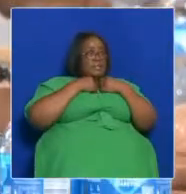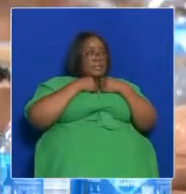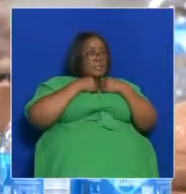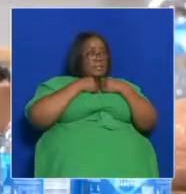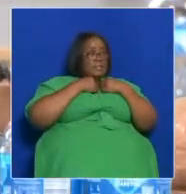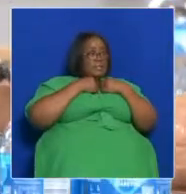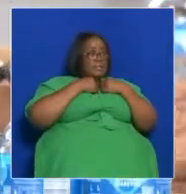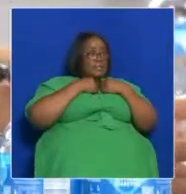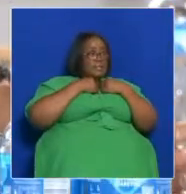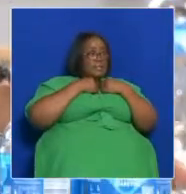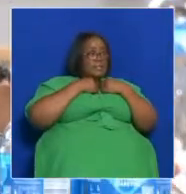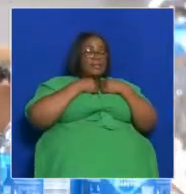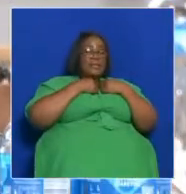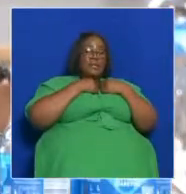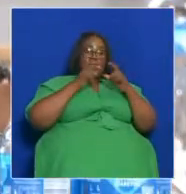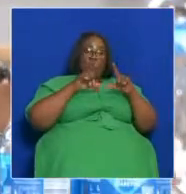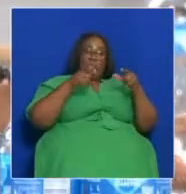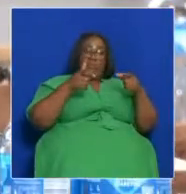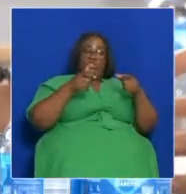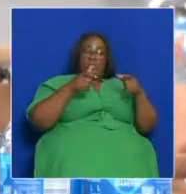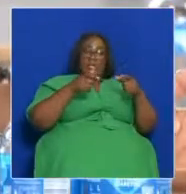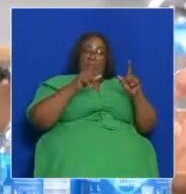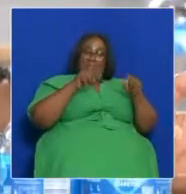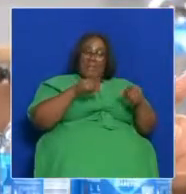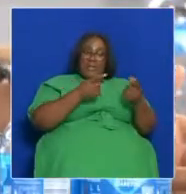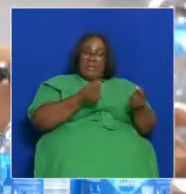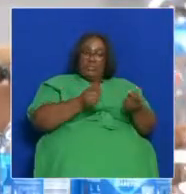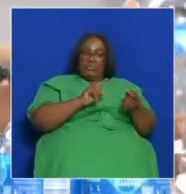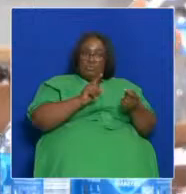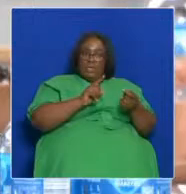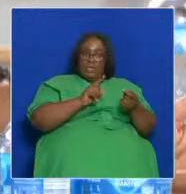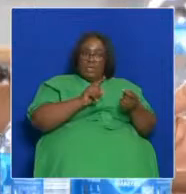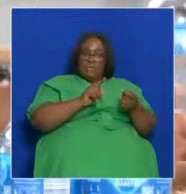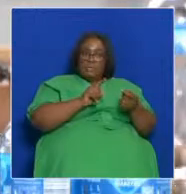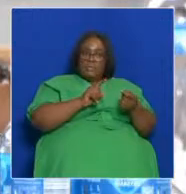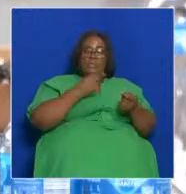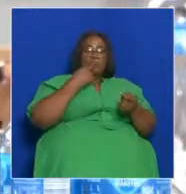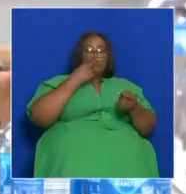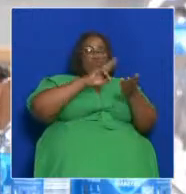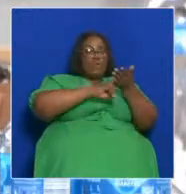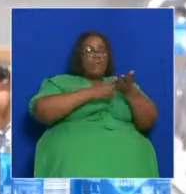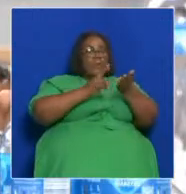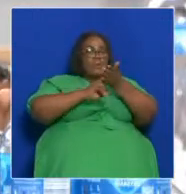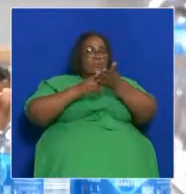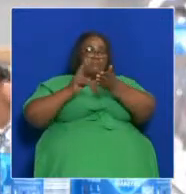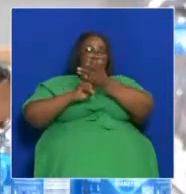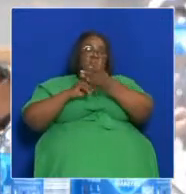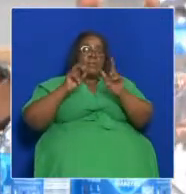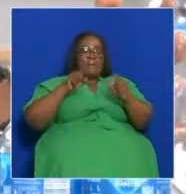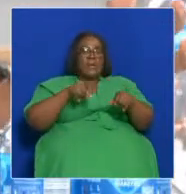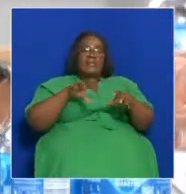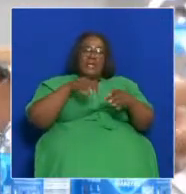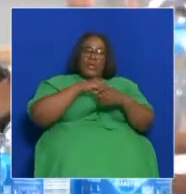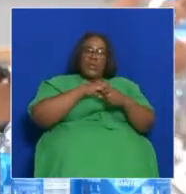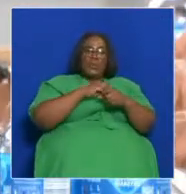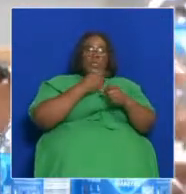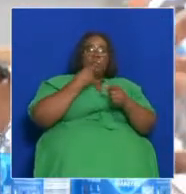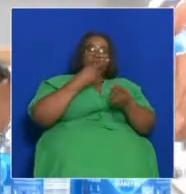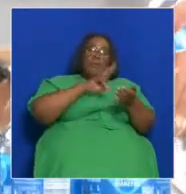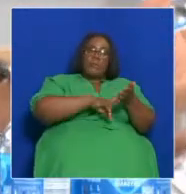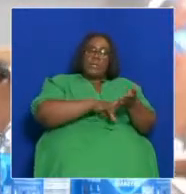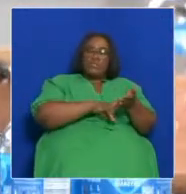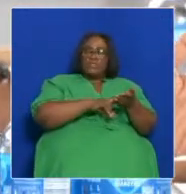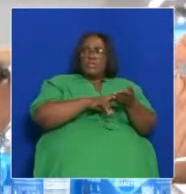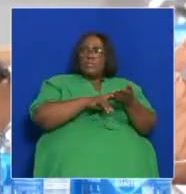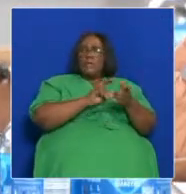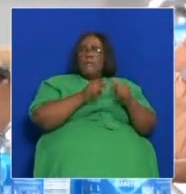is required to do is to make recommendations, including recommendations about what